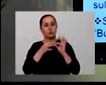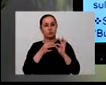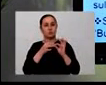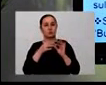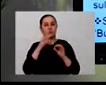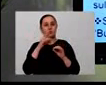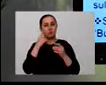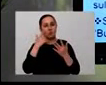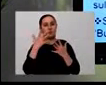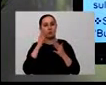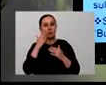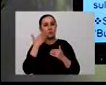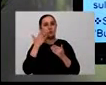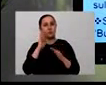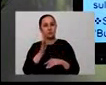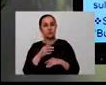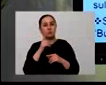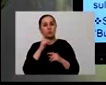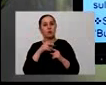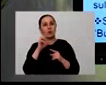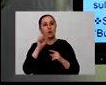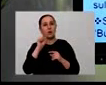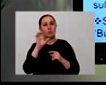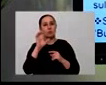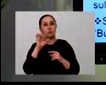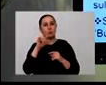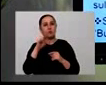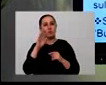tushunishimiz anchayin oson kechadi. Abul Fayzxon